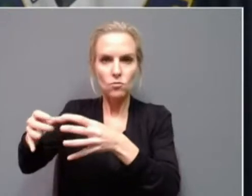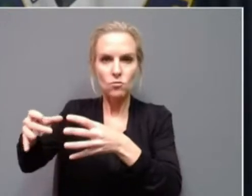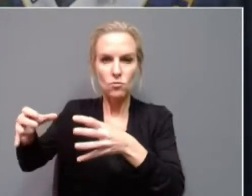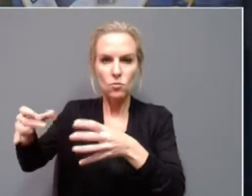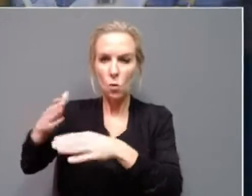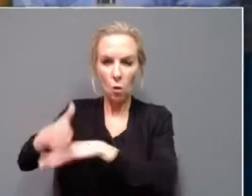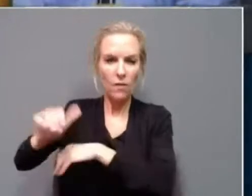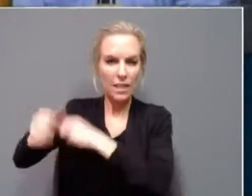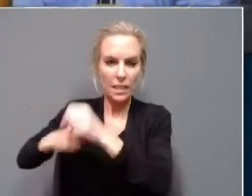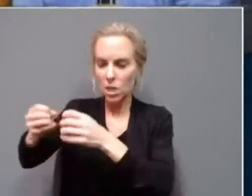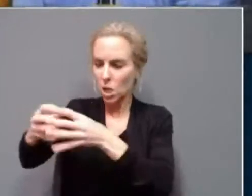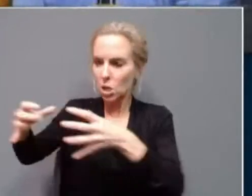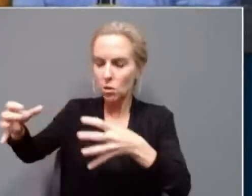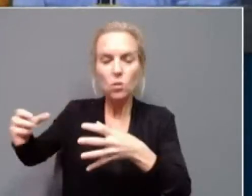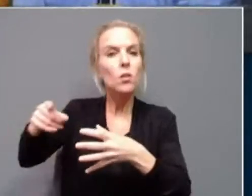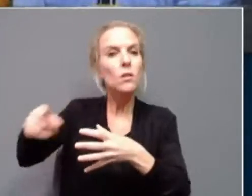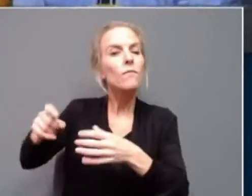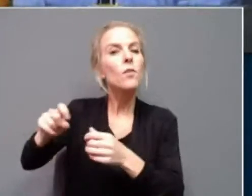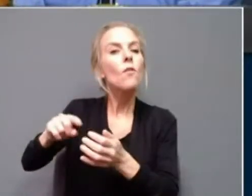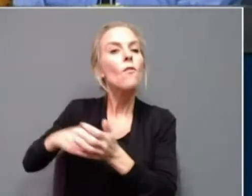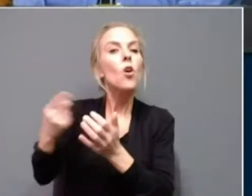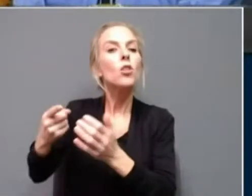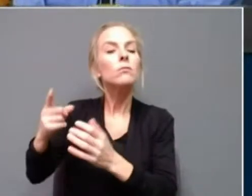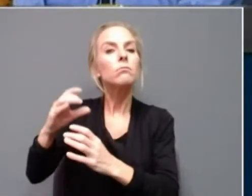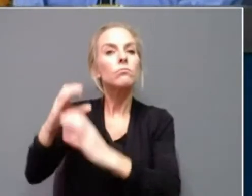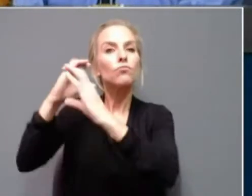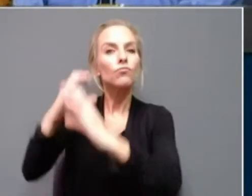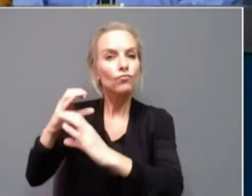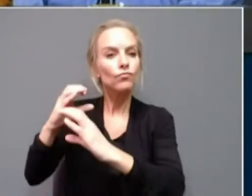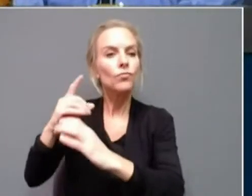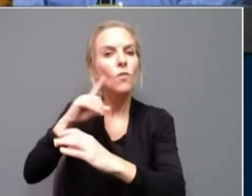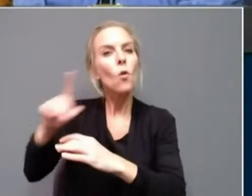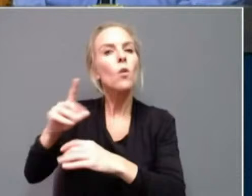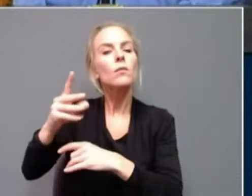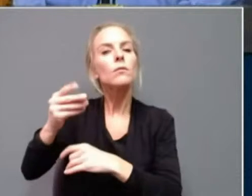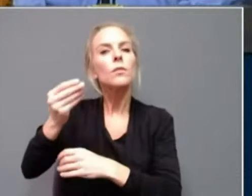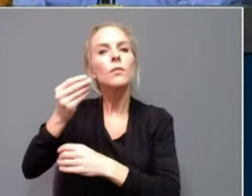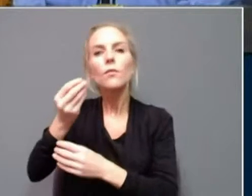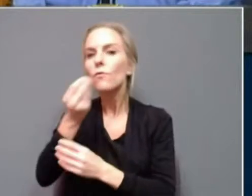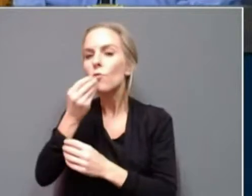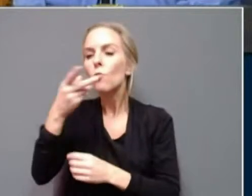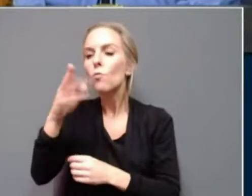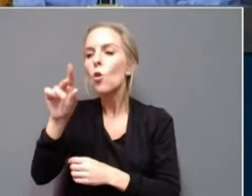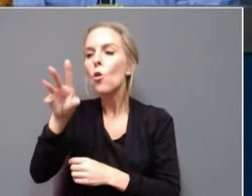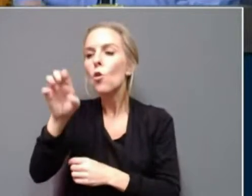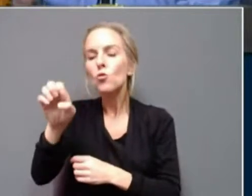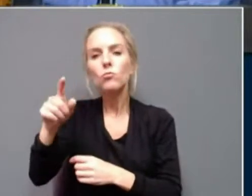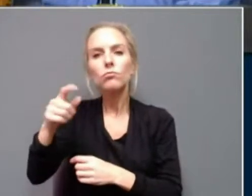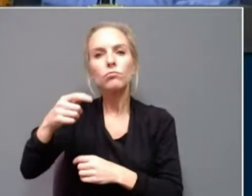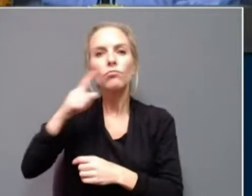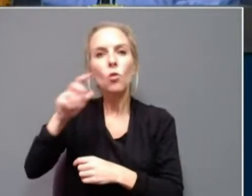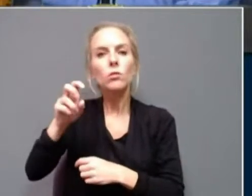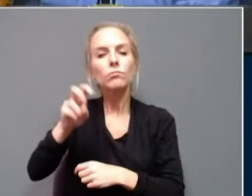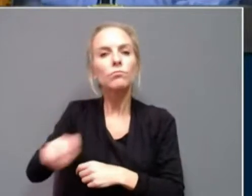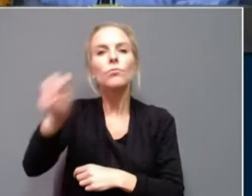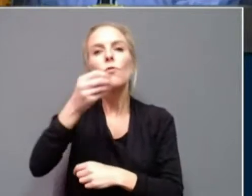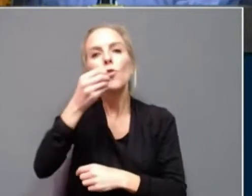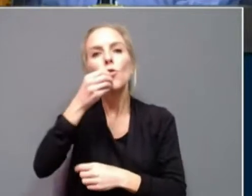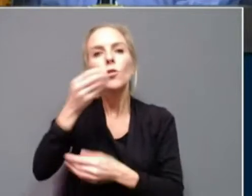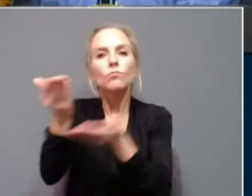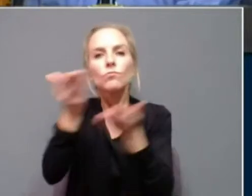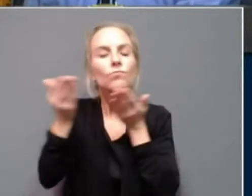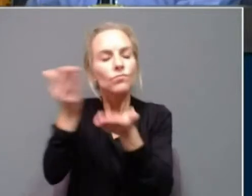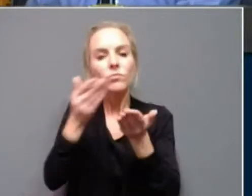with one double-wide trailer transporting produce throughout the U.S. Now Longship operates a network of